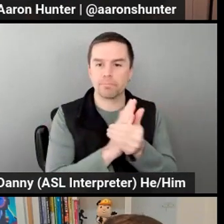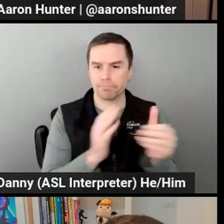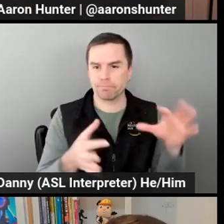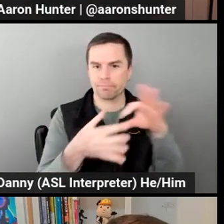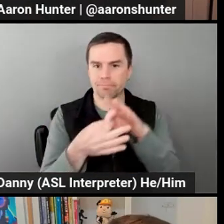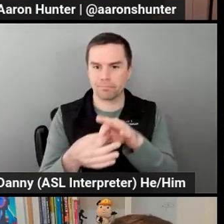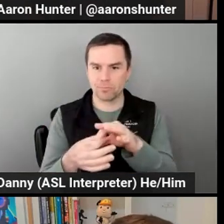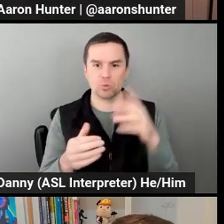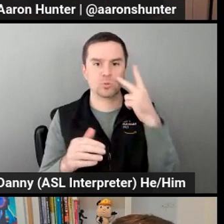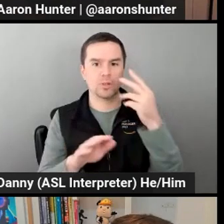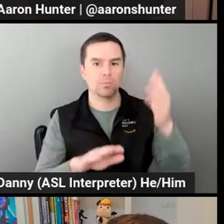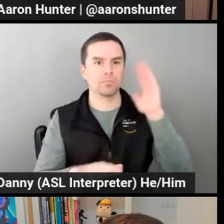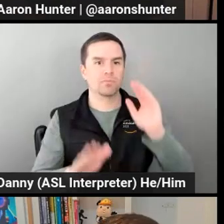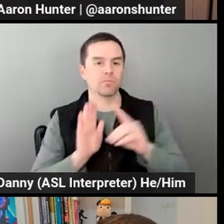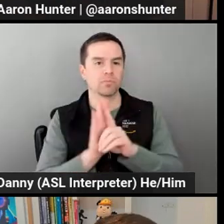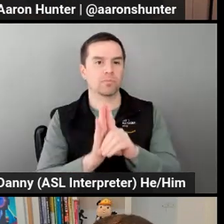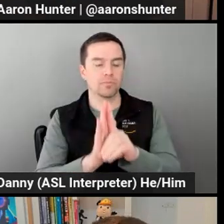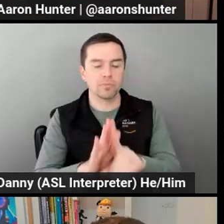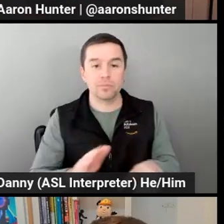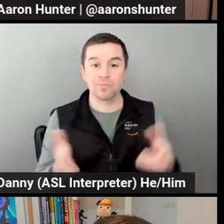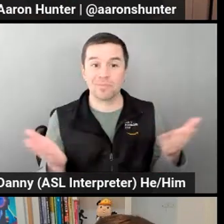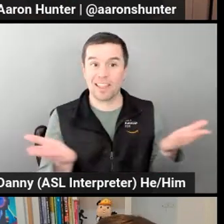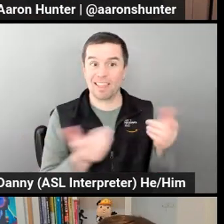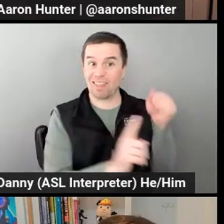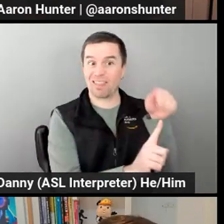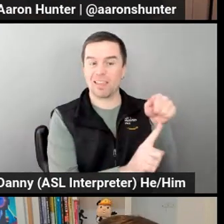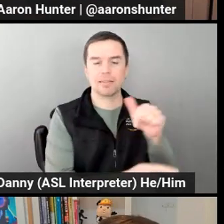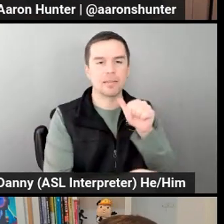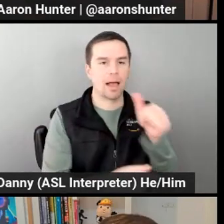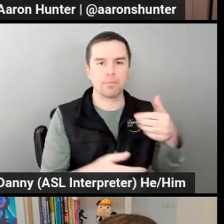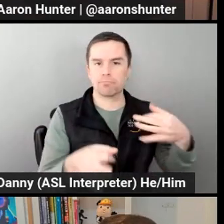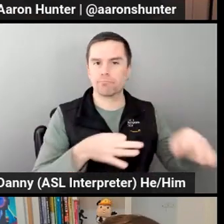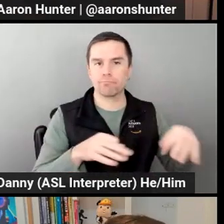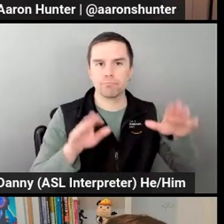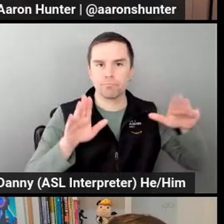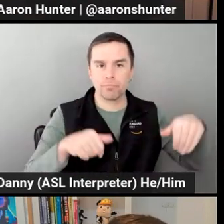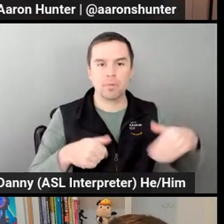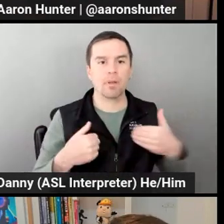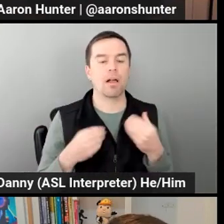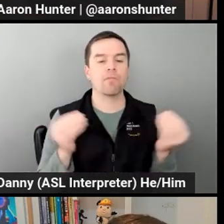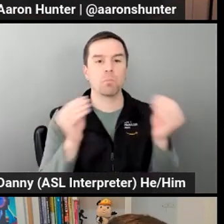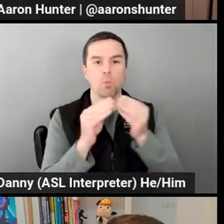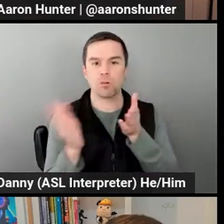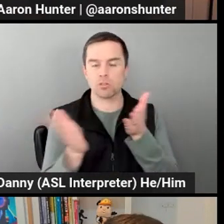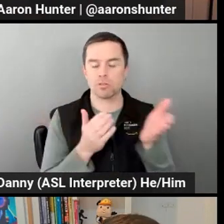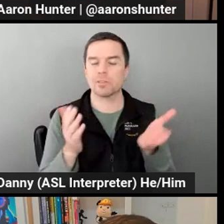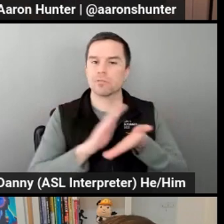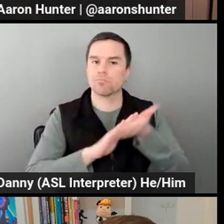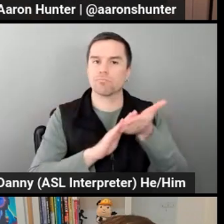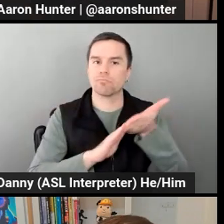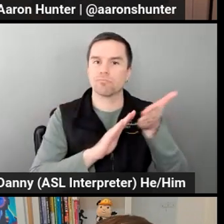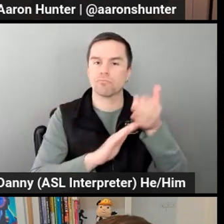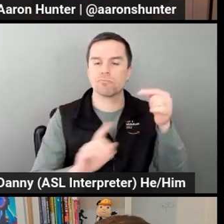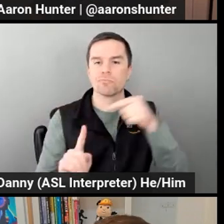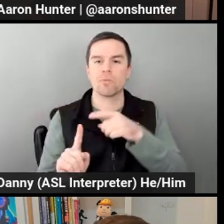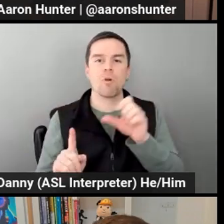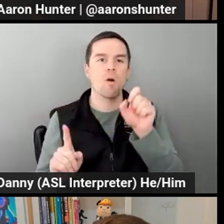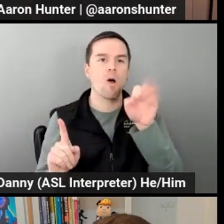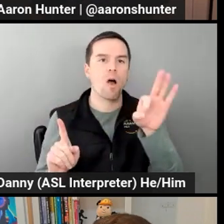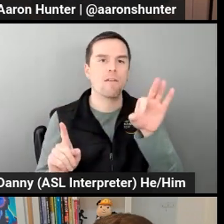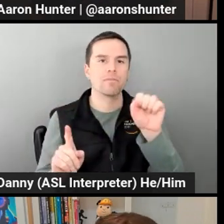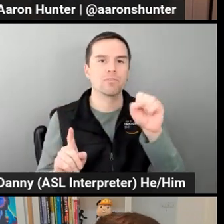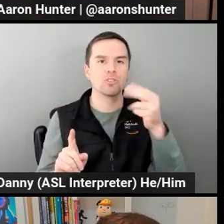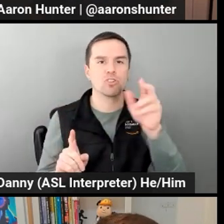And I didn't even walk you through this. We've got obviously more services going on. This is just an off-the-shelf sample that's never been brought into Composer